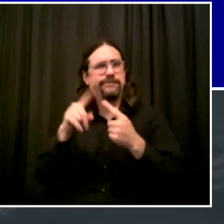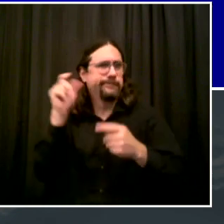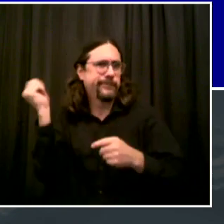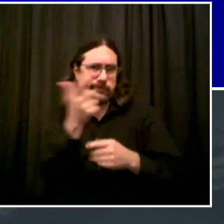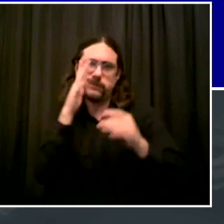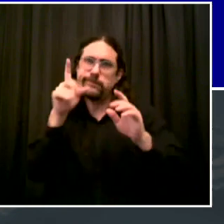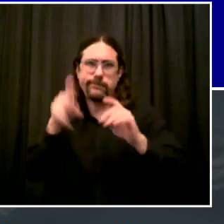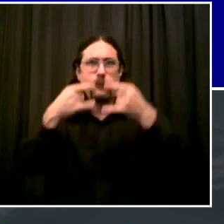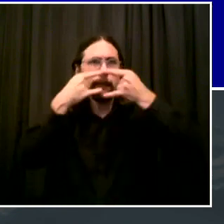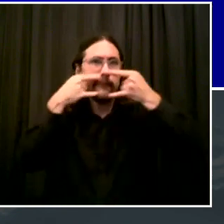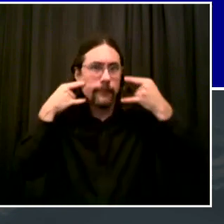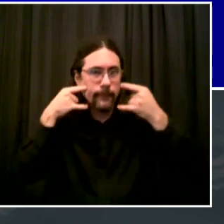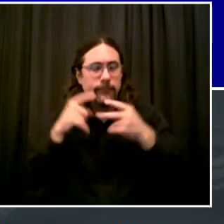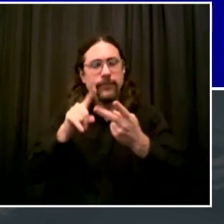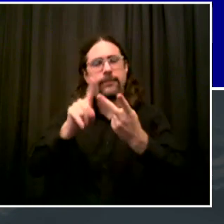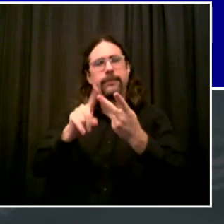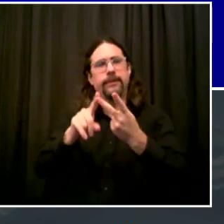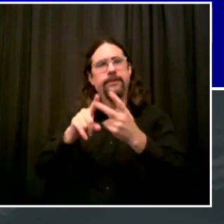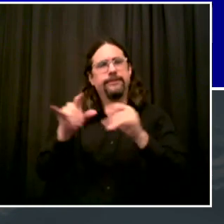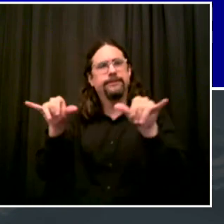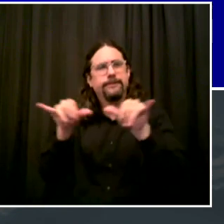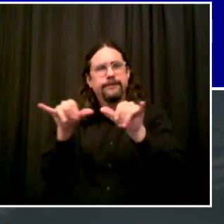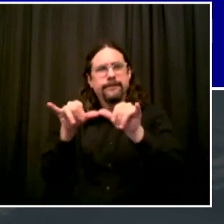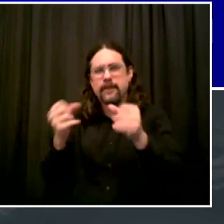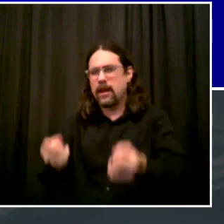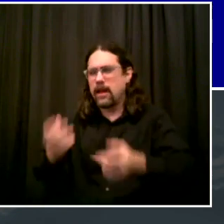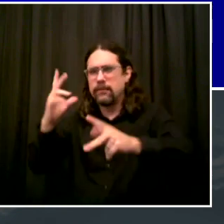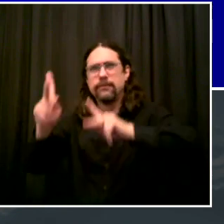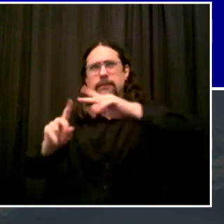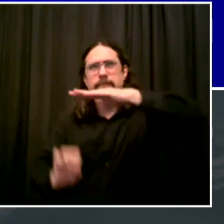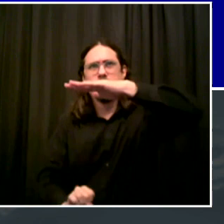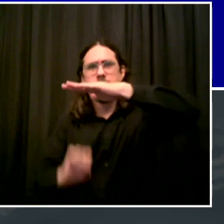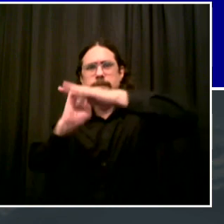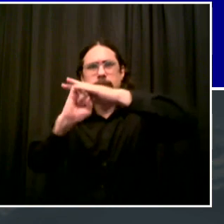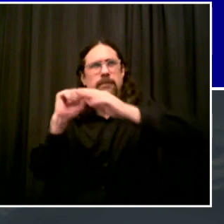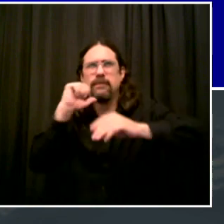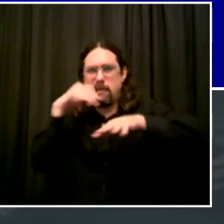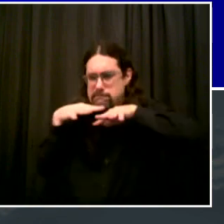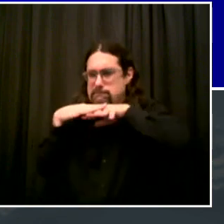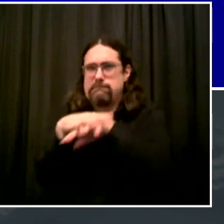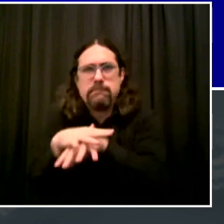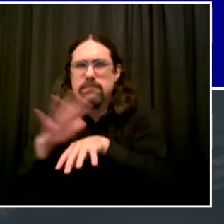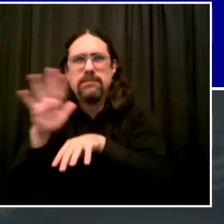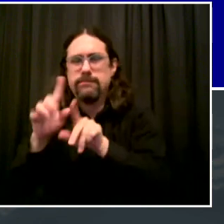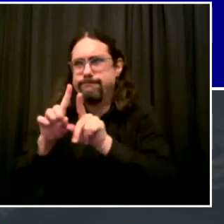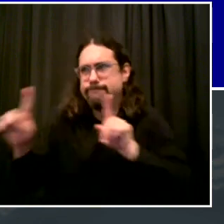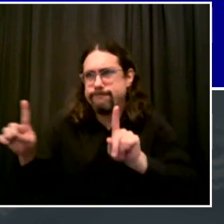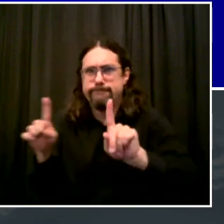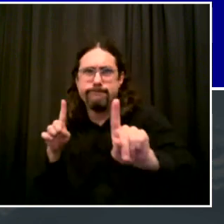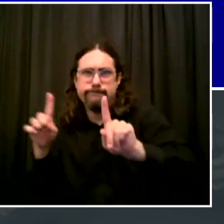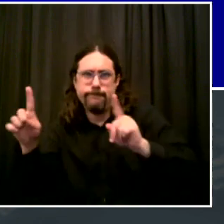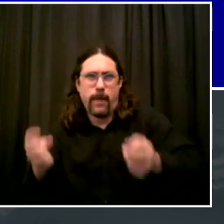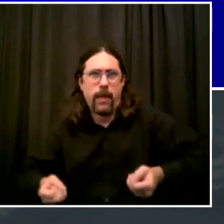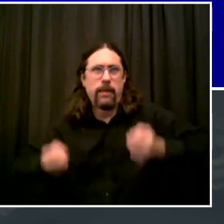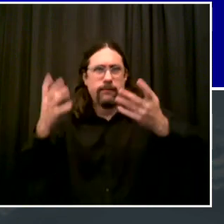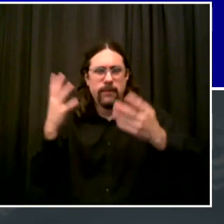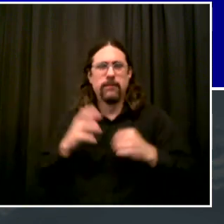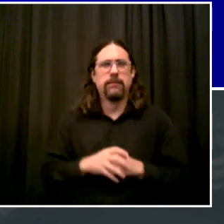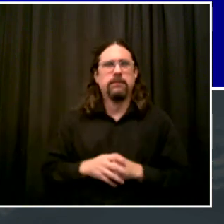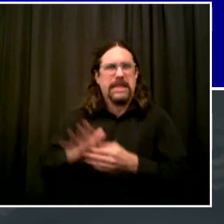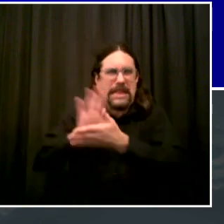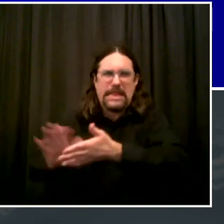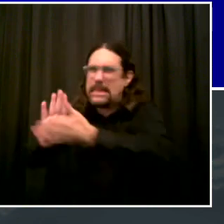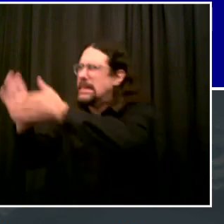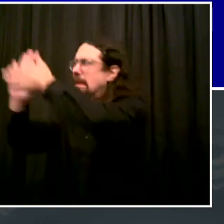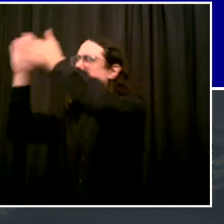to all centers so we, again, can ensure for the safety of all New Yorkers that need to find a place to relieve themselves from the heat. We